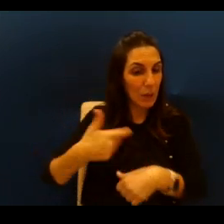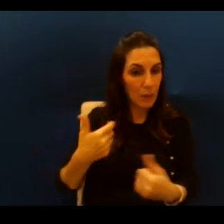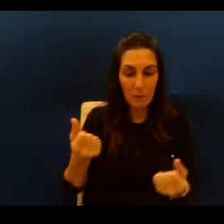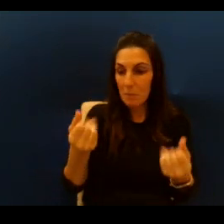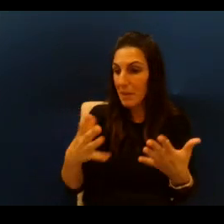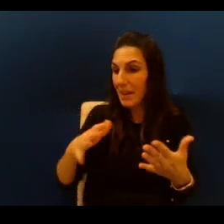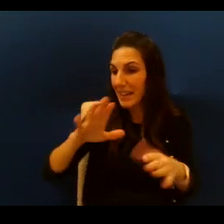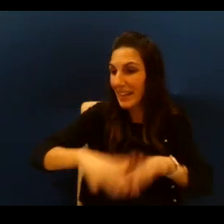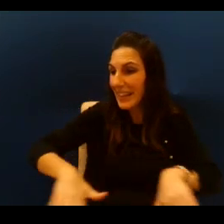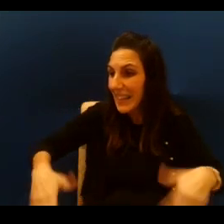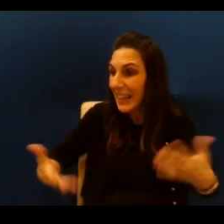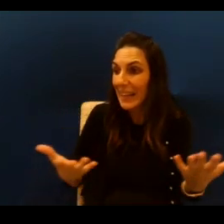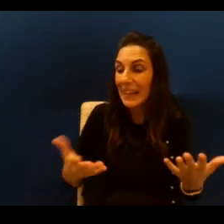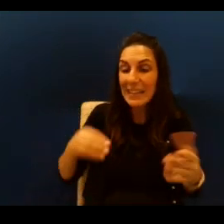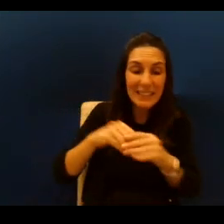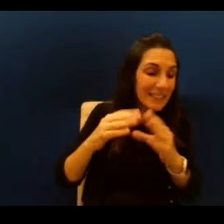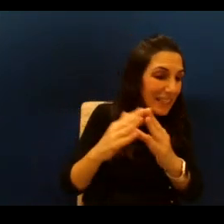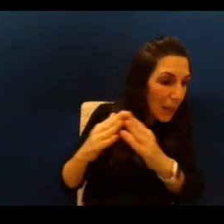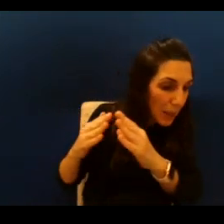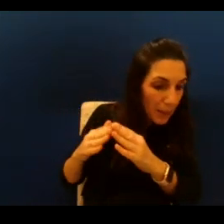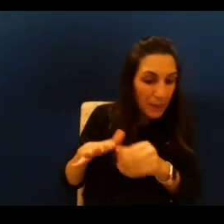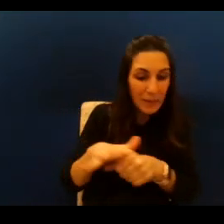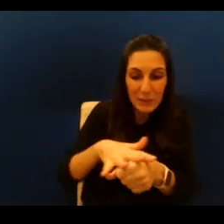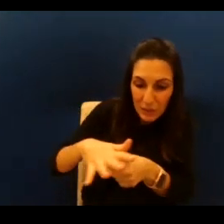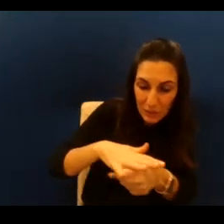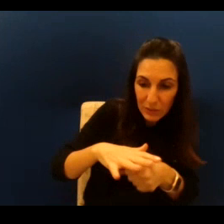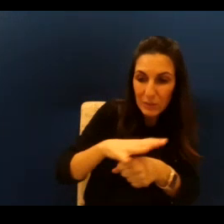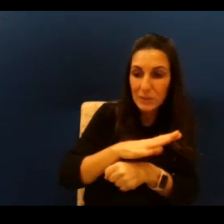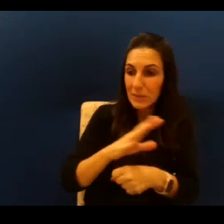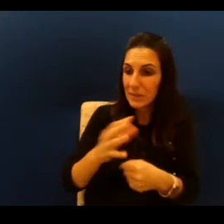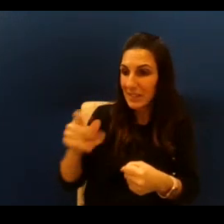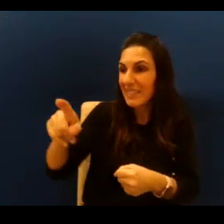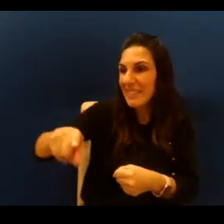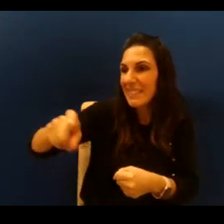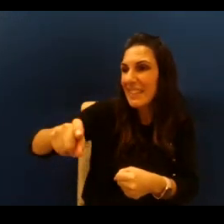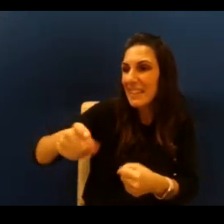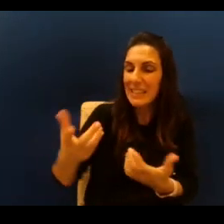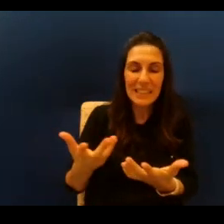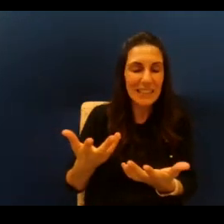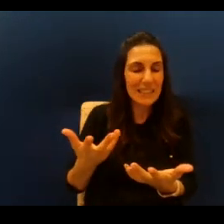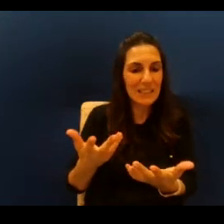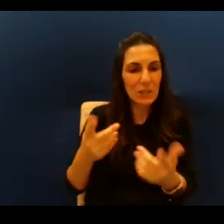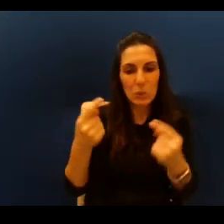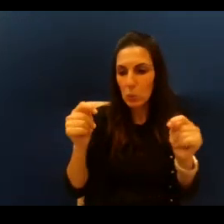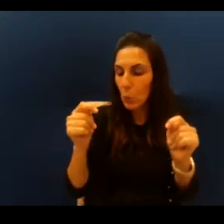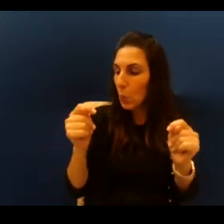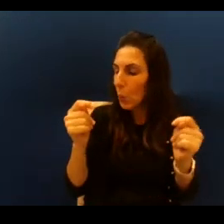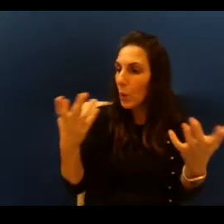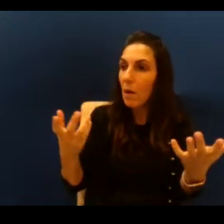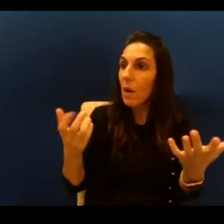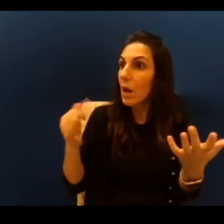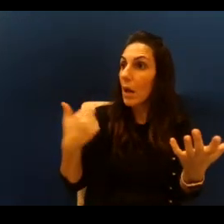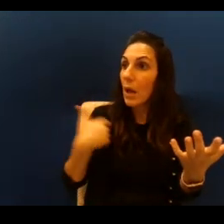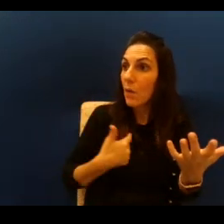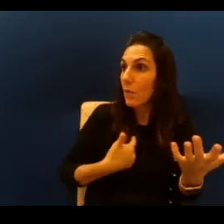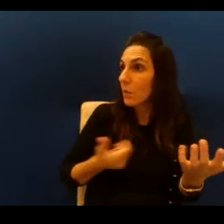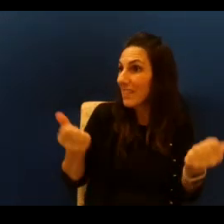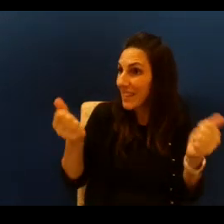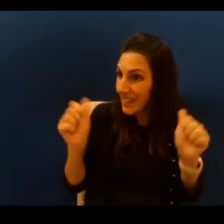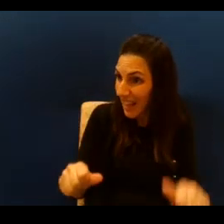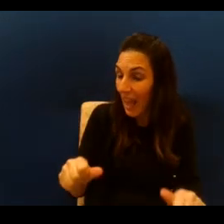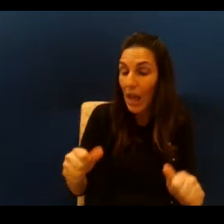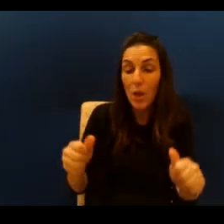kids in our neighborhood, and if there's something that we could and can do, I would like to do that. So I don't